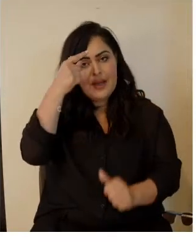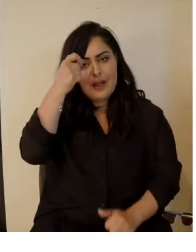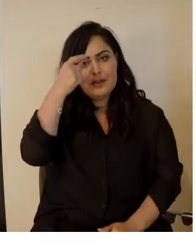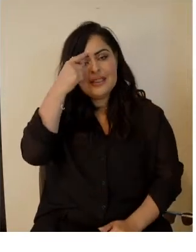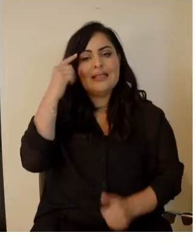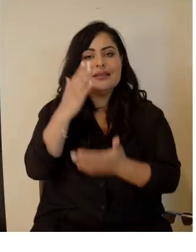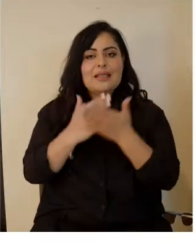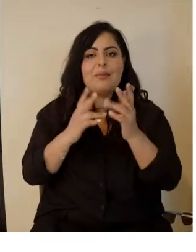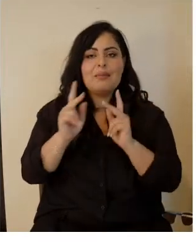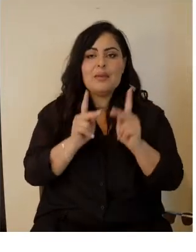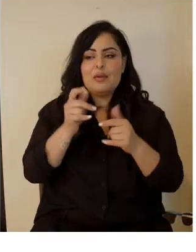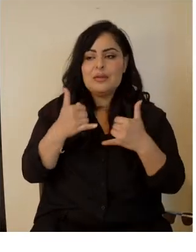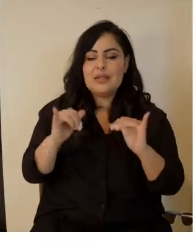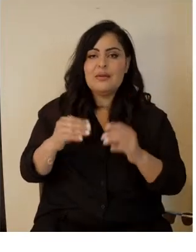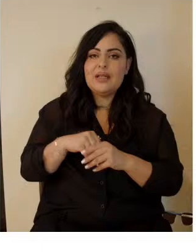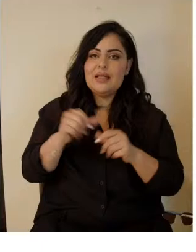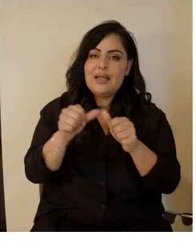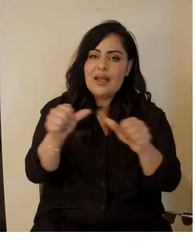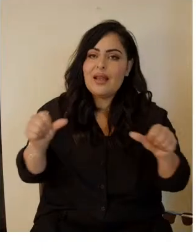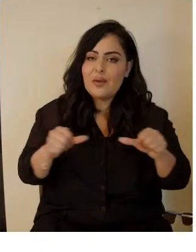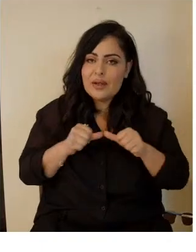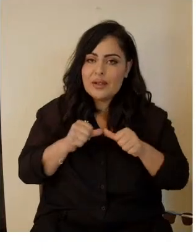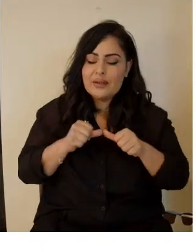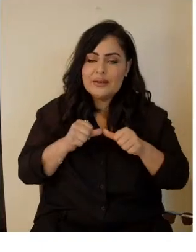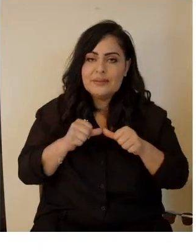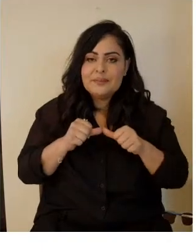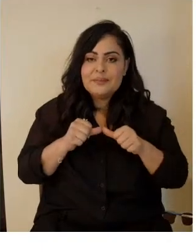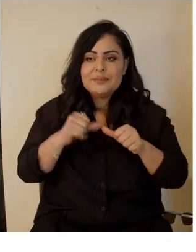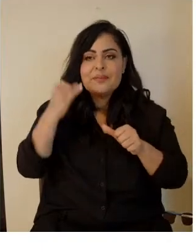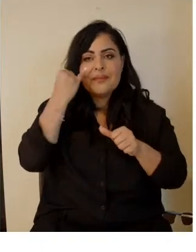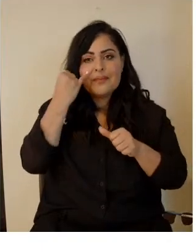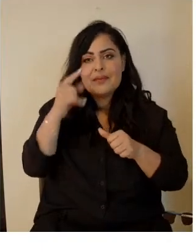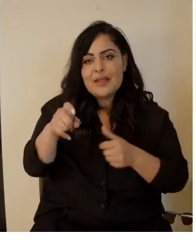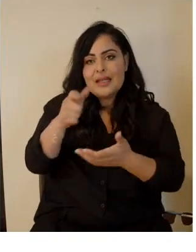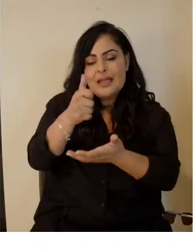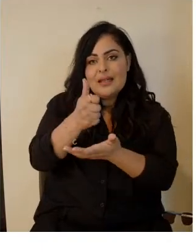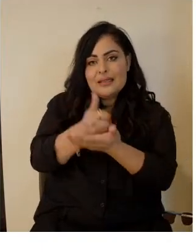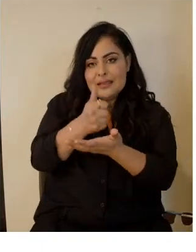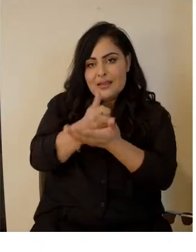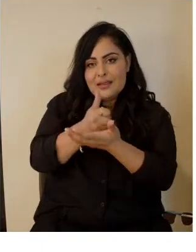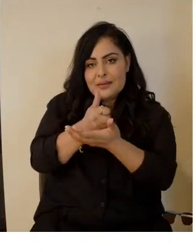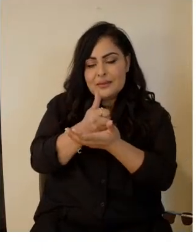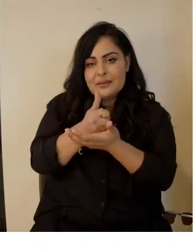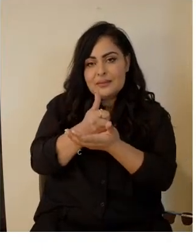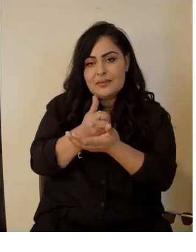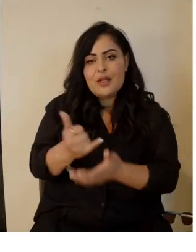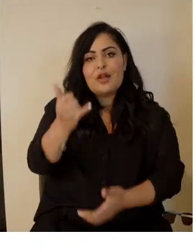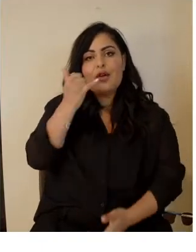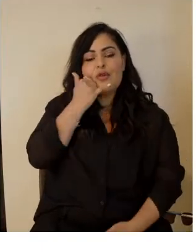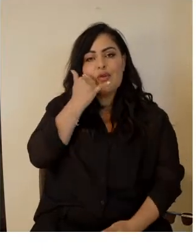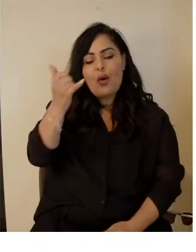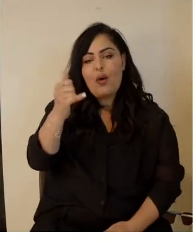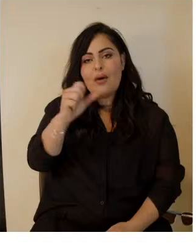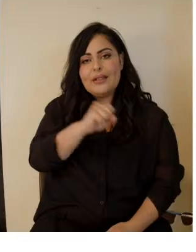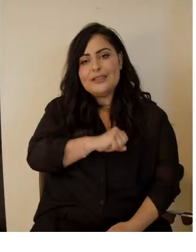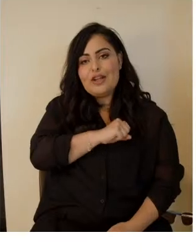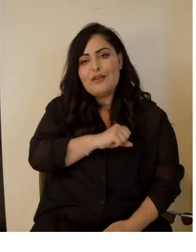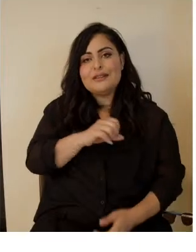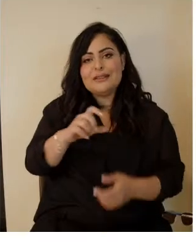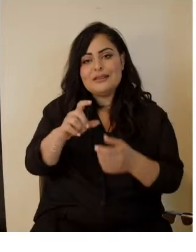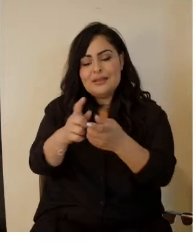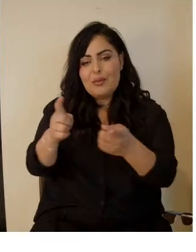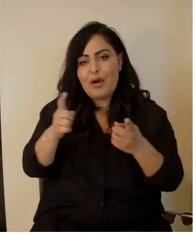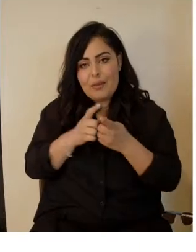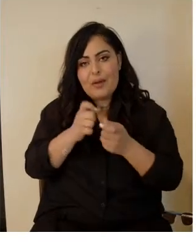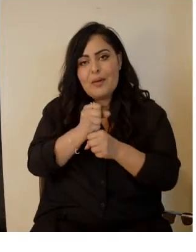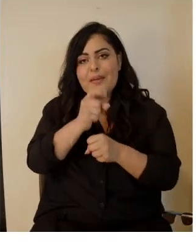some people that are still in the areas. If they need assistance in any way, they can call the Sheriff's Department, and we will make sure